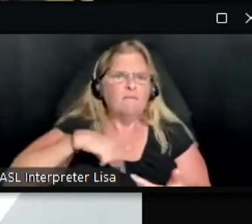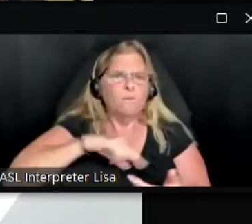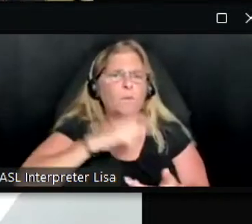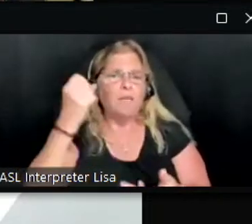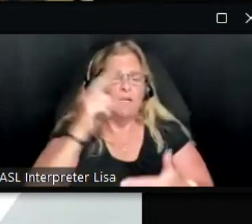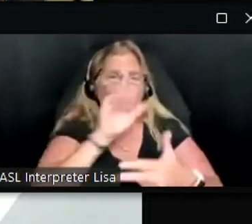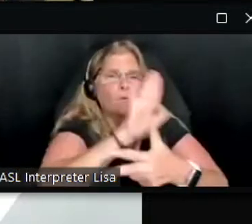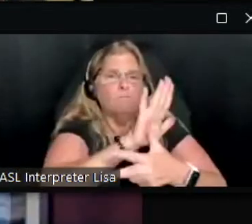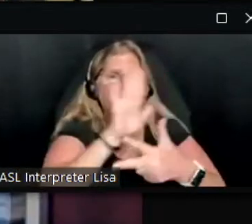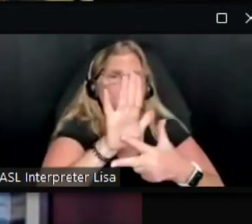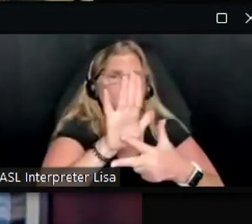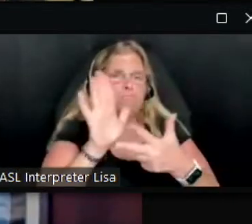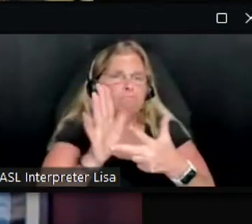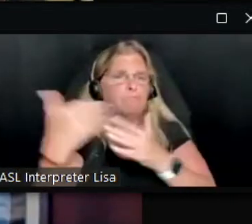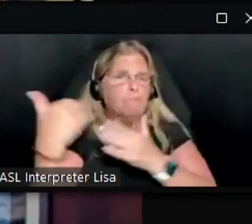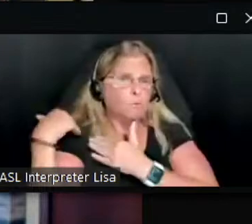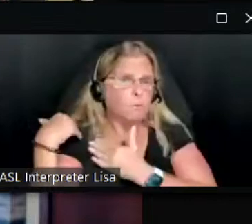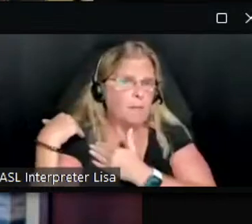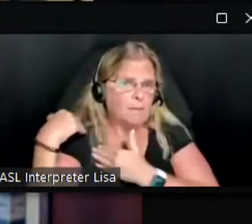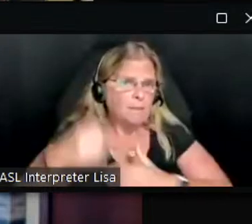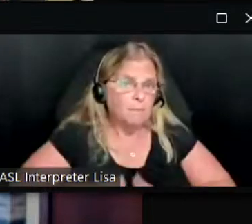responsibilities.